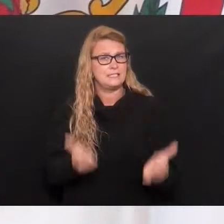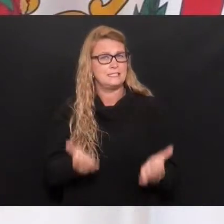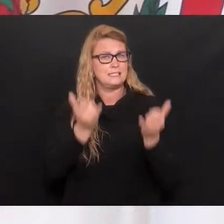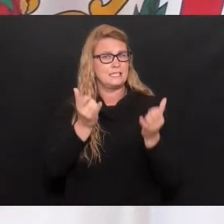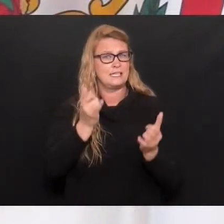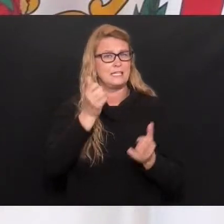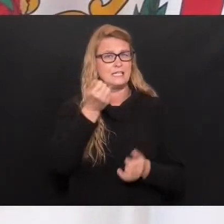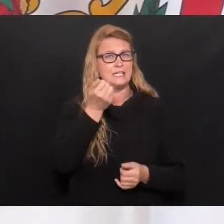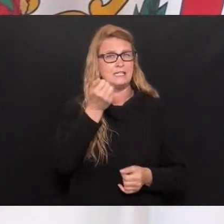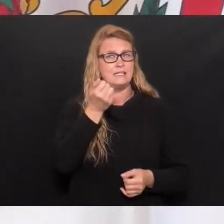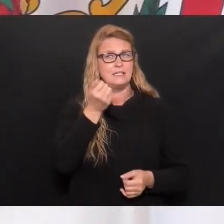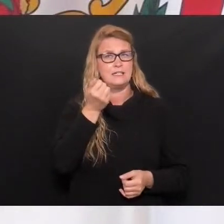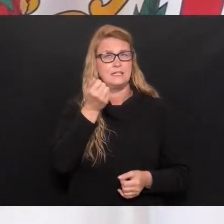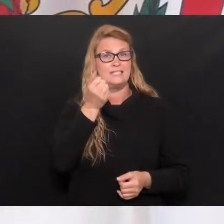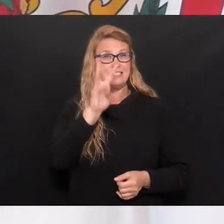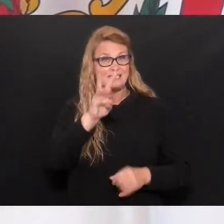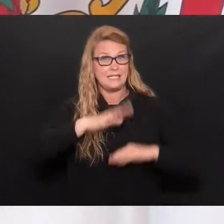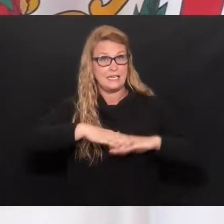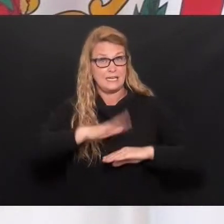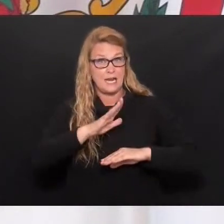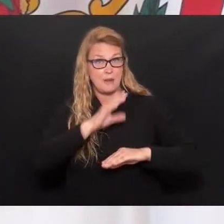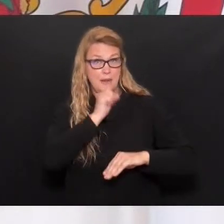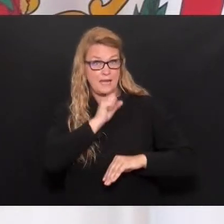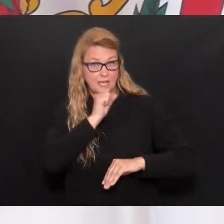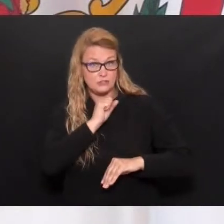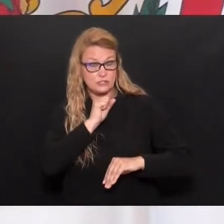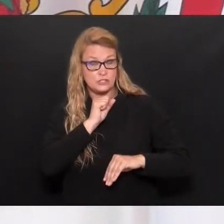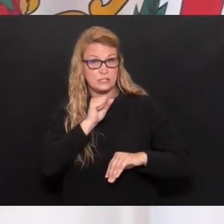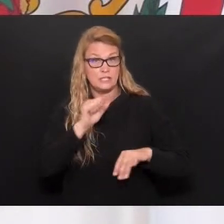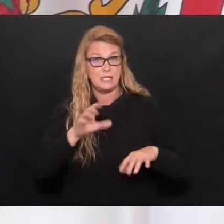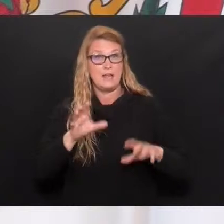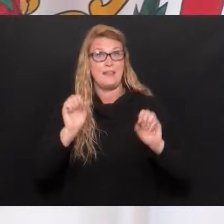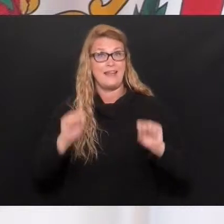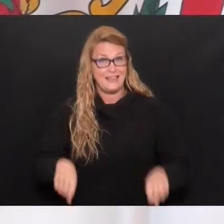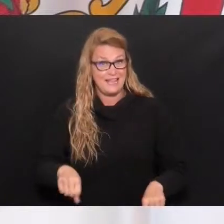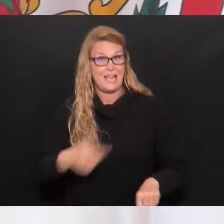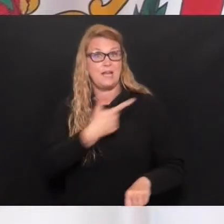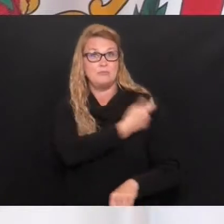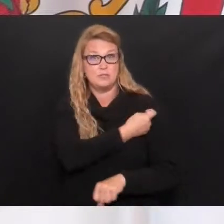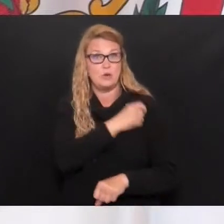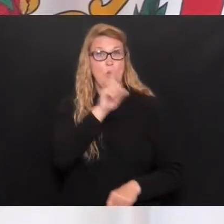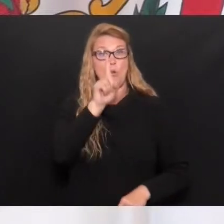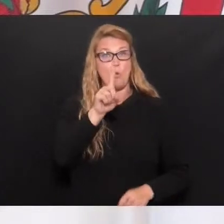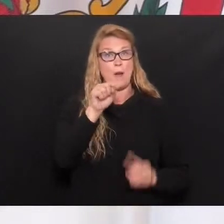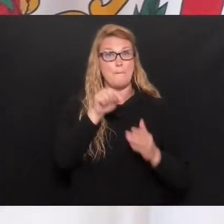that's 16 years of age and older, to take the shots of